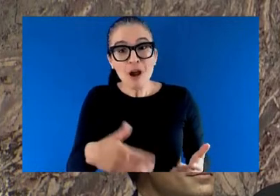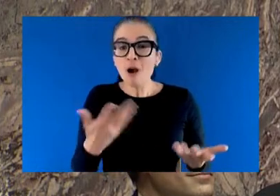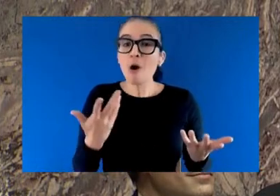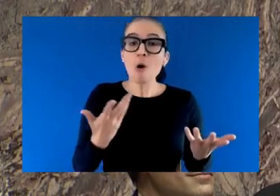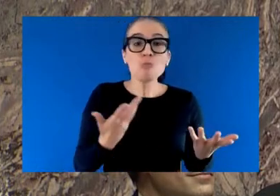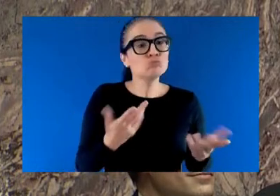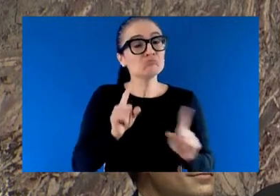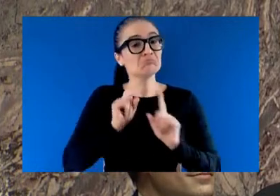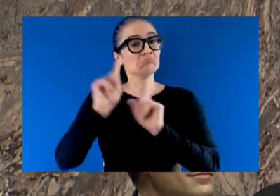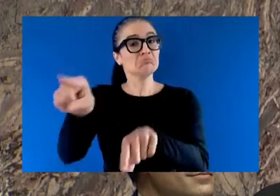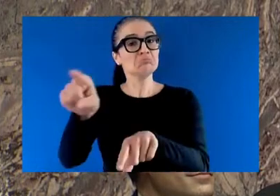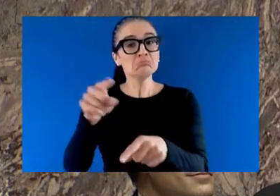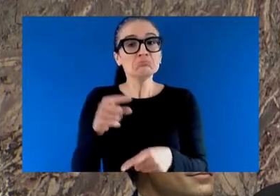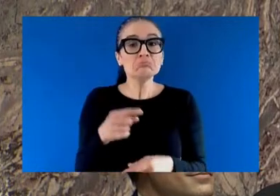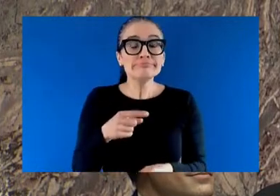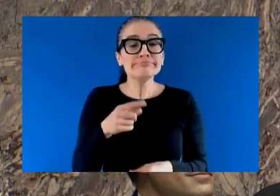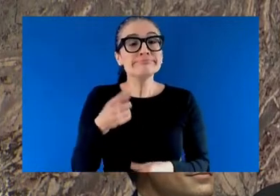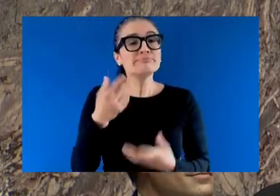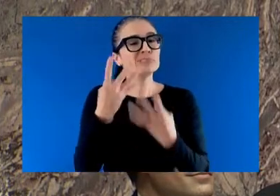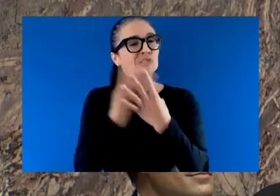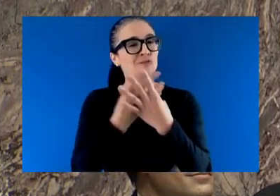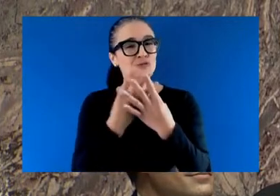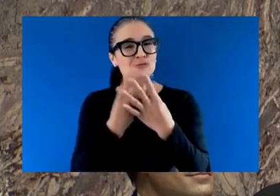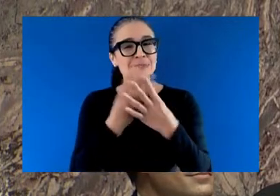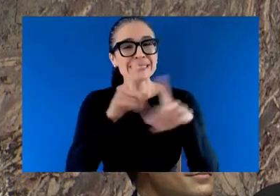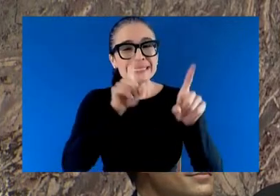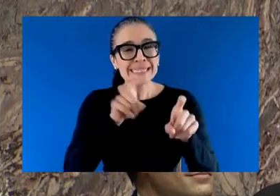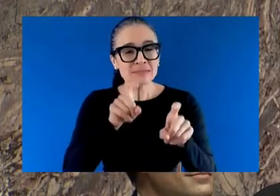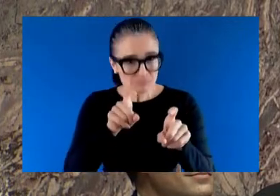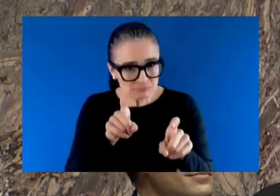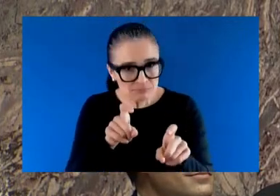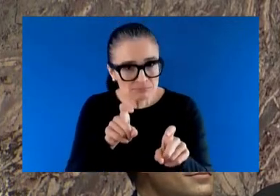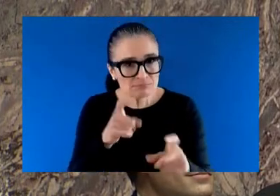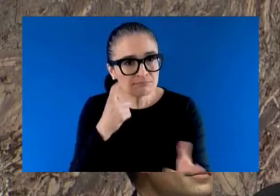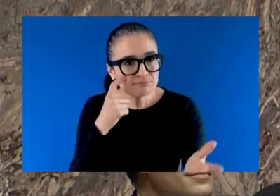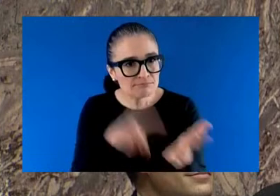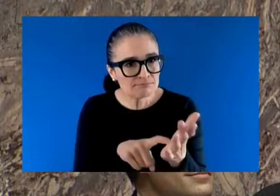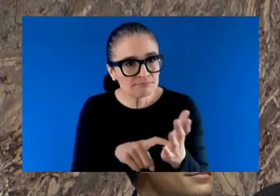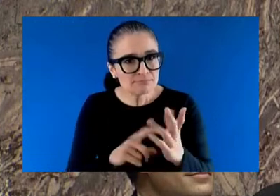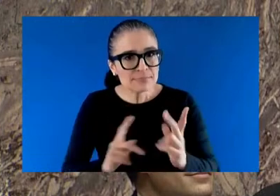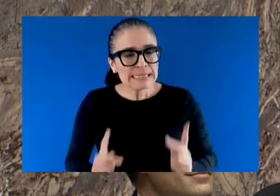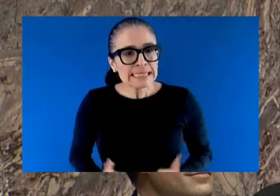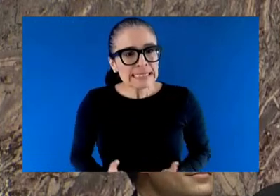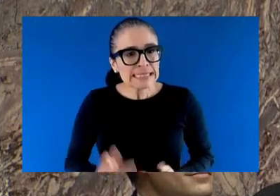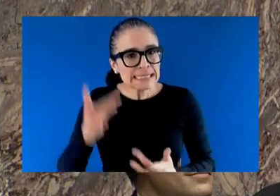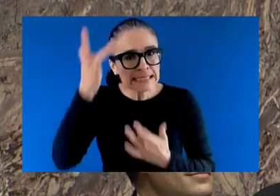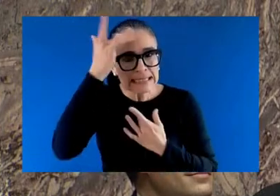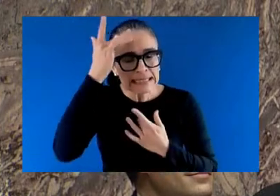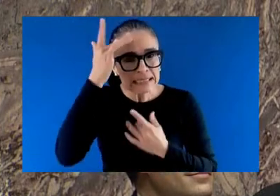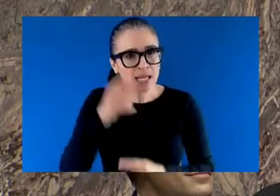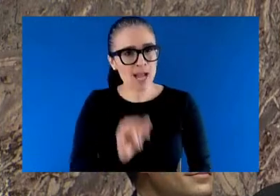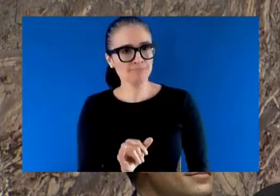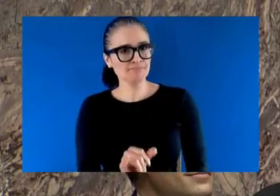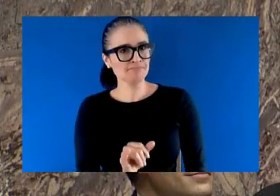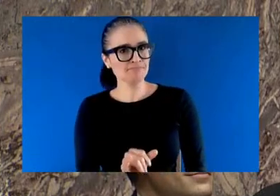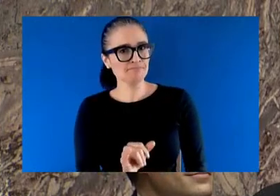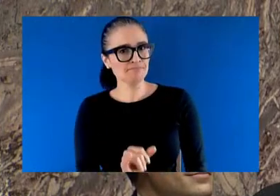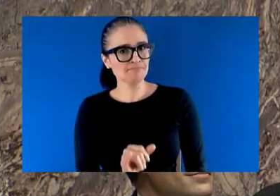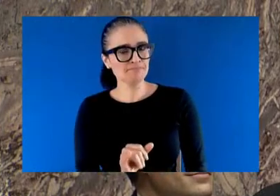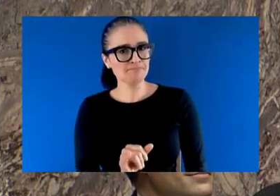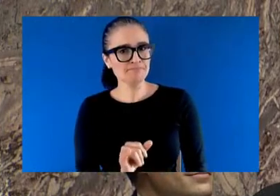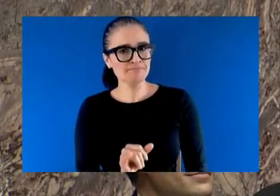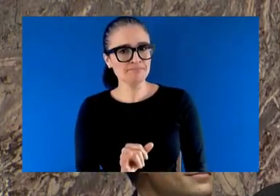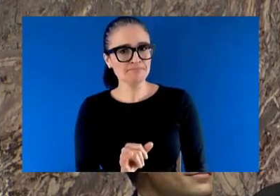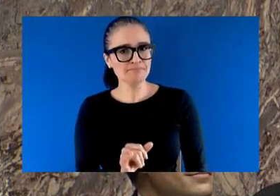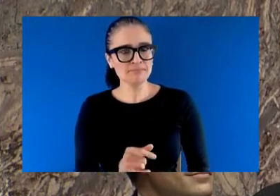it's easy to take them for granted. Your kidneys are vital organs that are essential for survival. And when your kidneys fail,